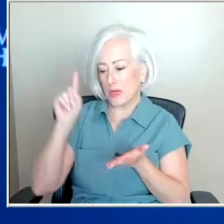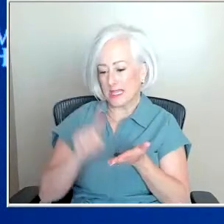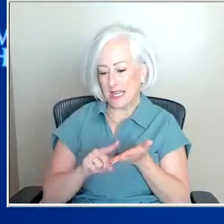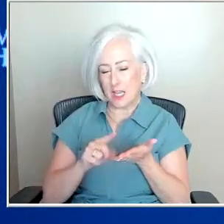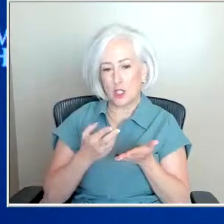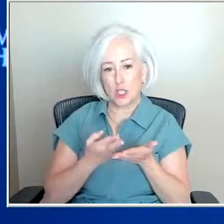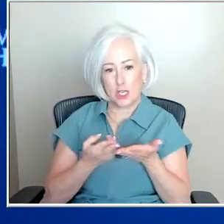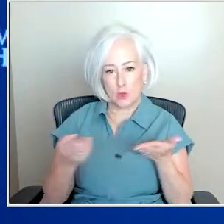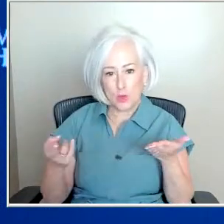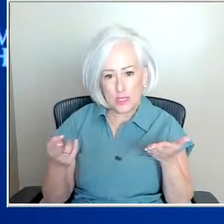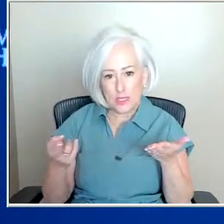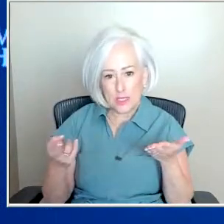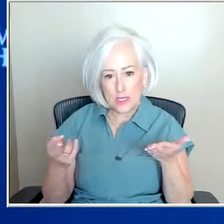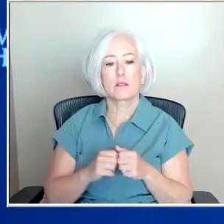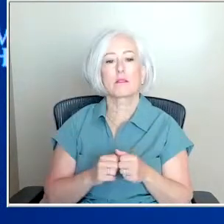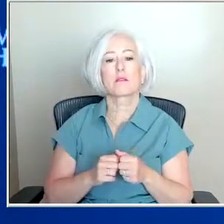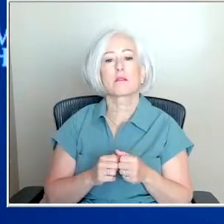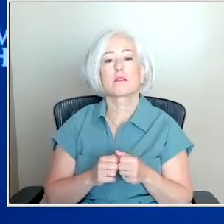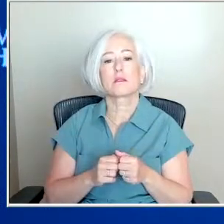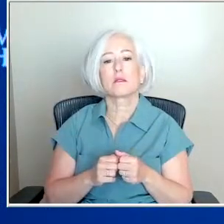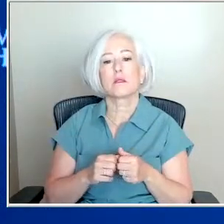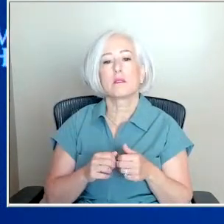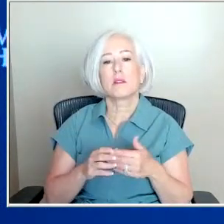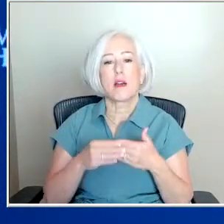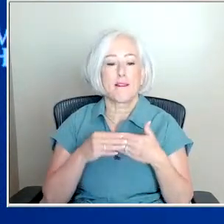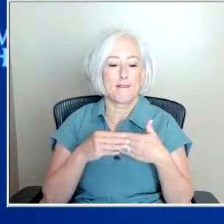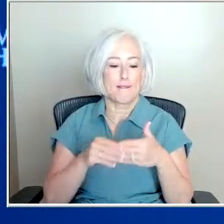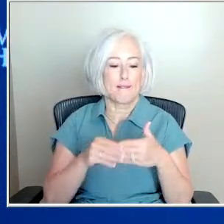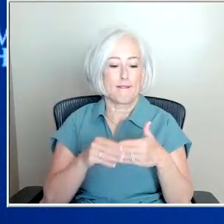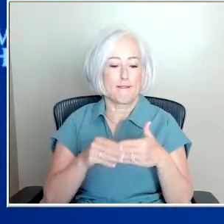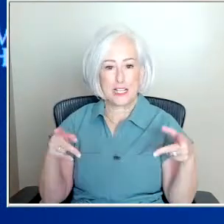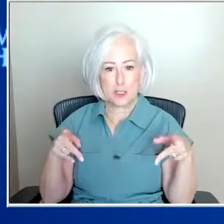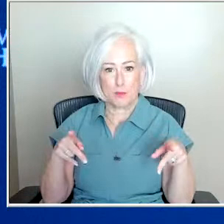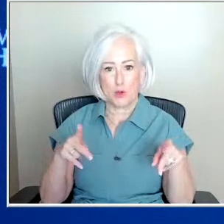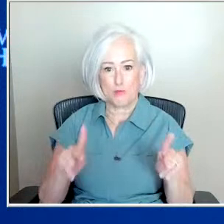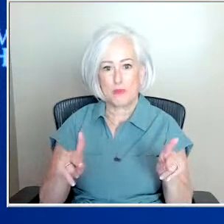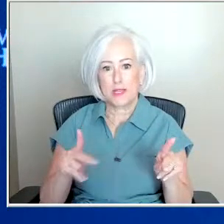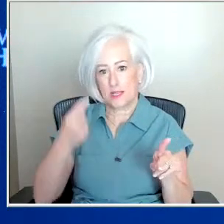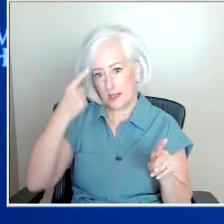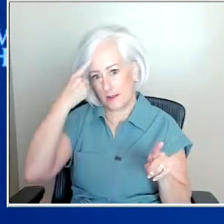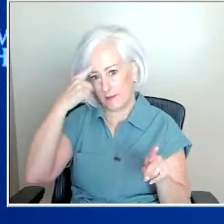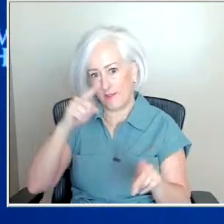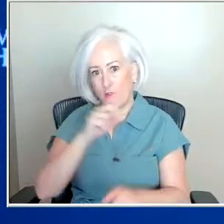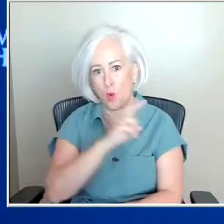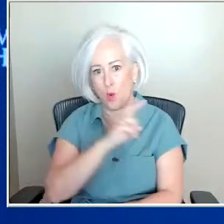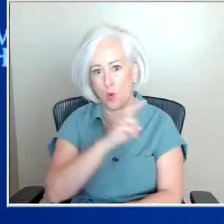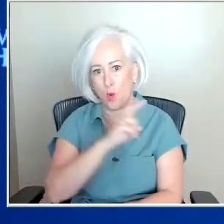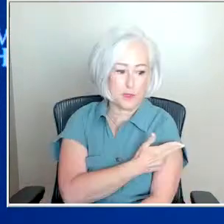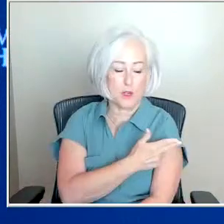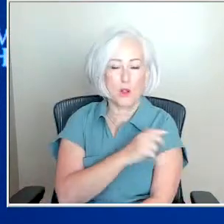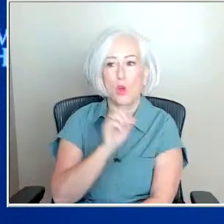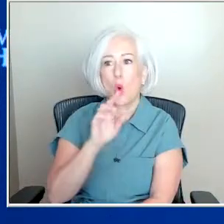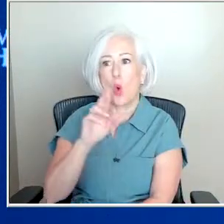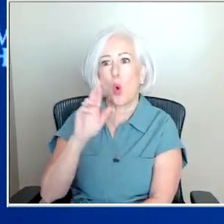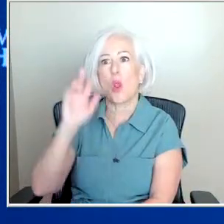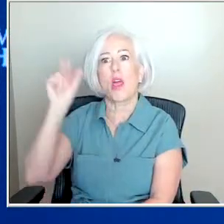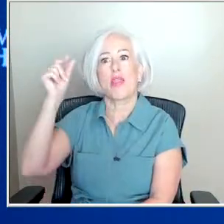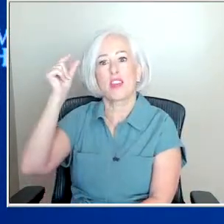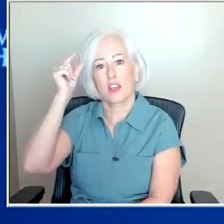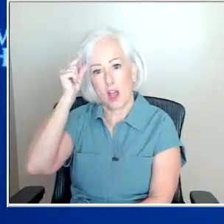of things, of the flexible things that were allowed hospitals, that were allowed by the government for hospitals to do, such